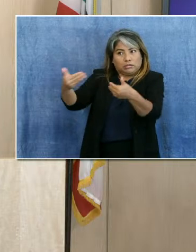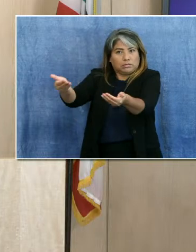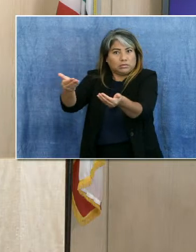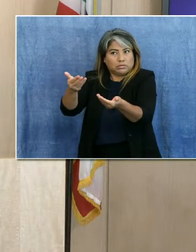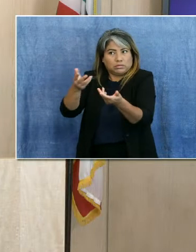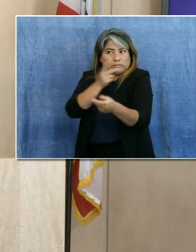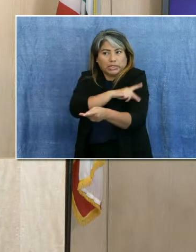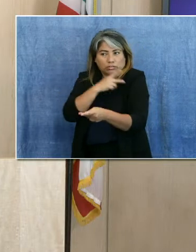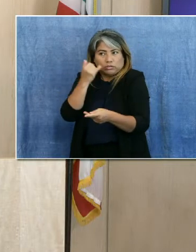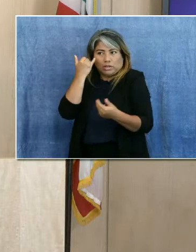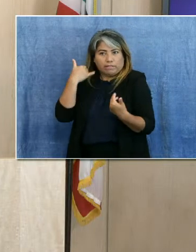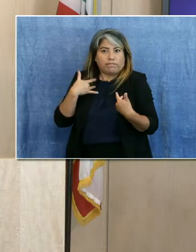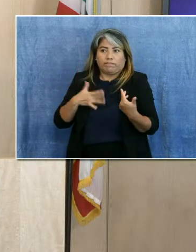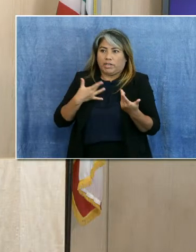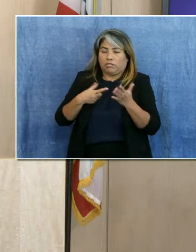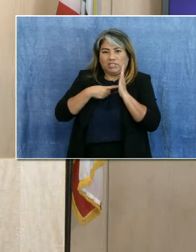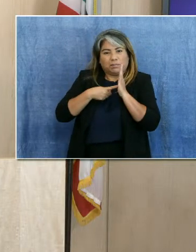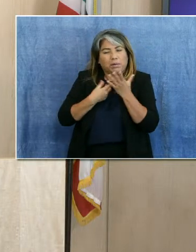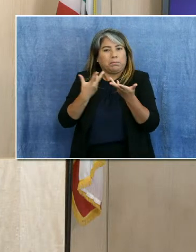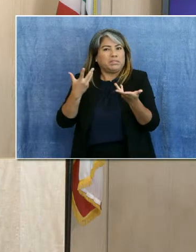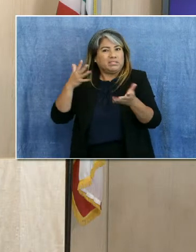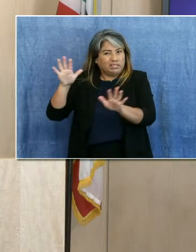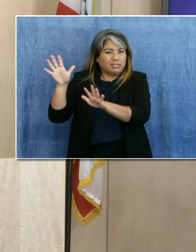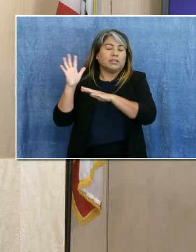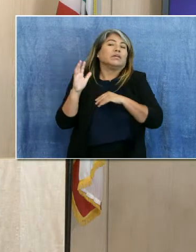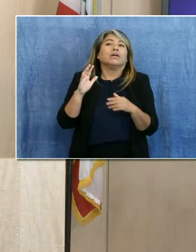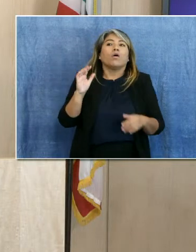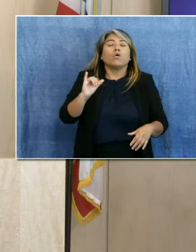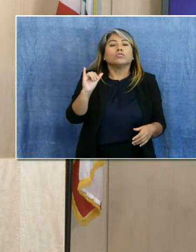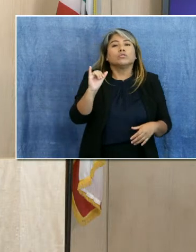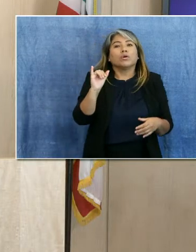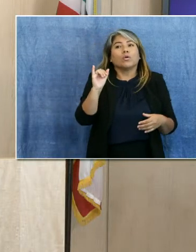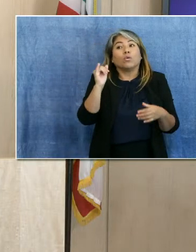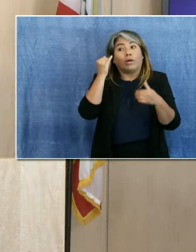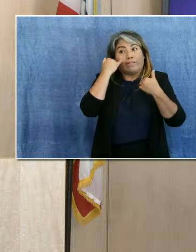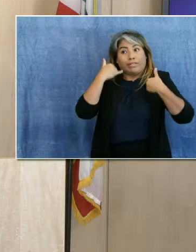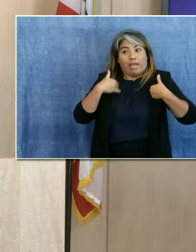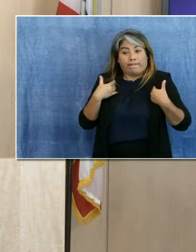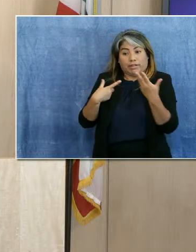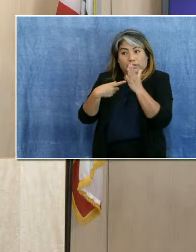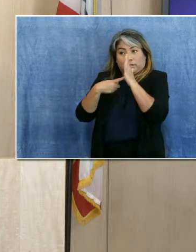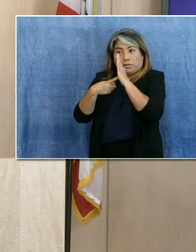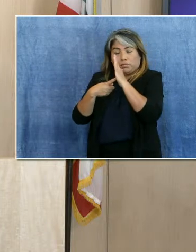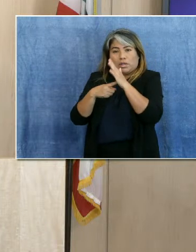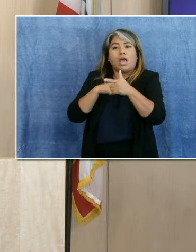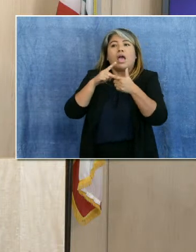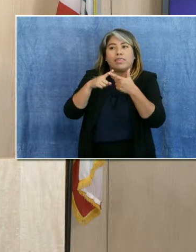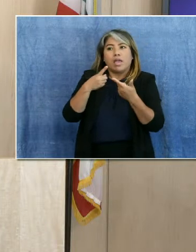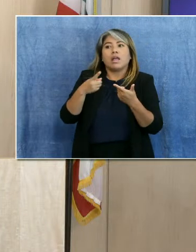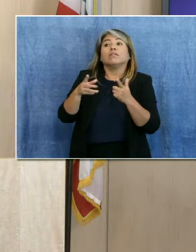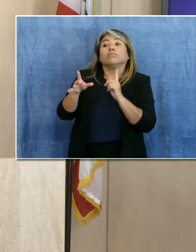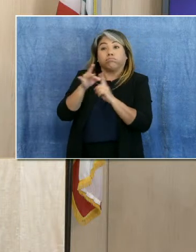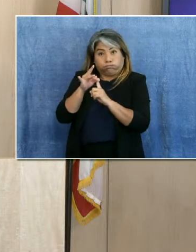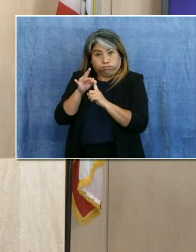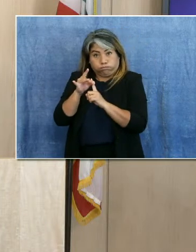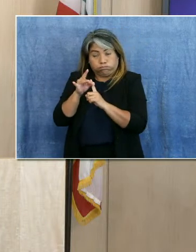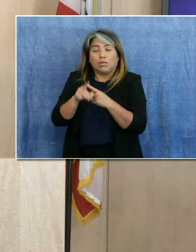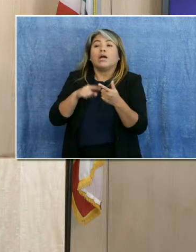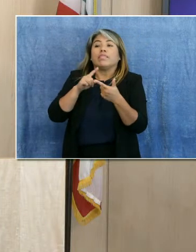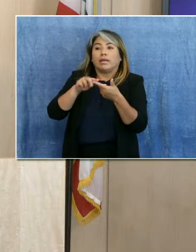if they have symptoms, and also if they have symptoms and they turn out to be COVID, then they